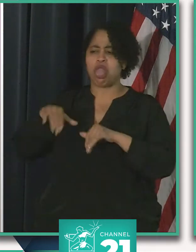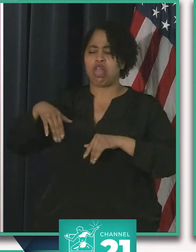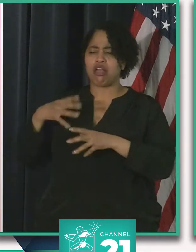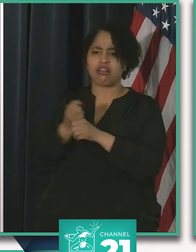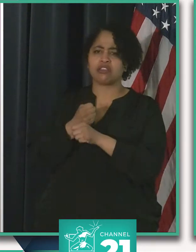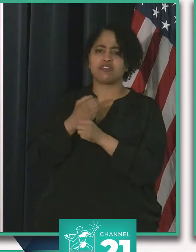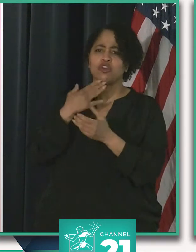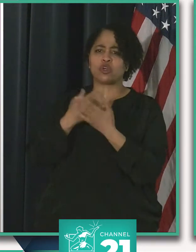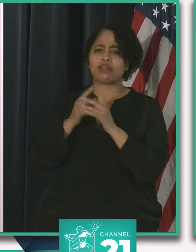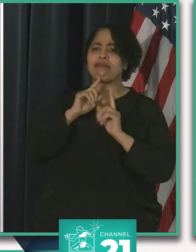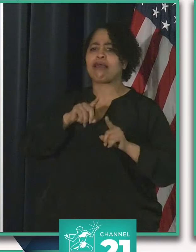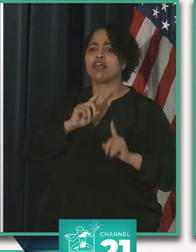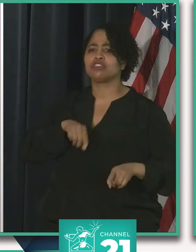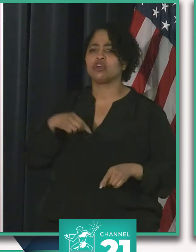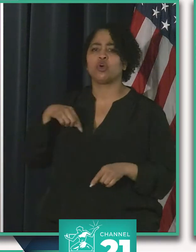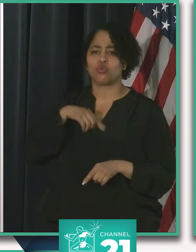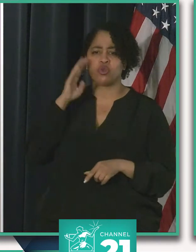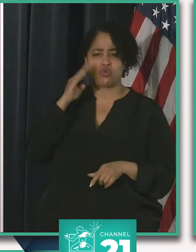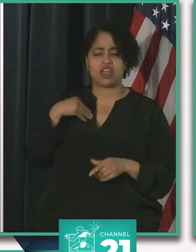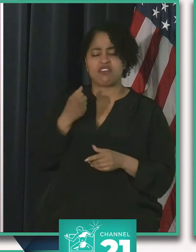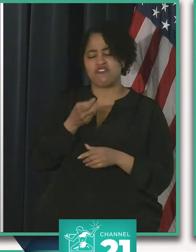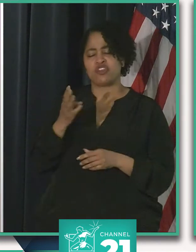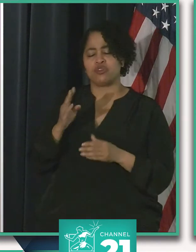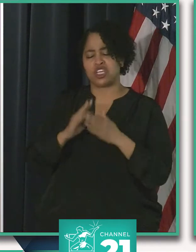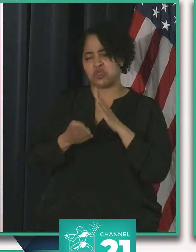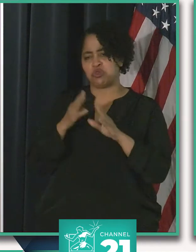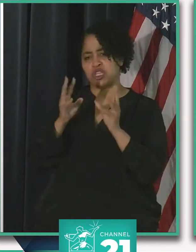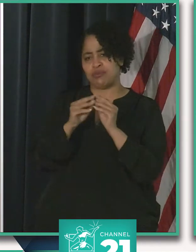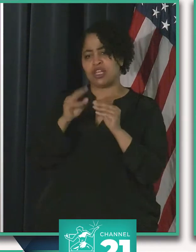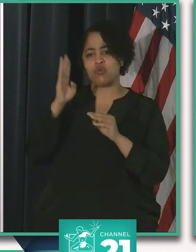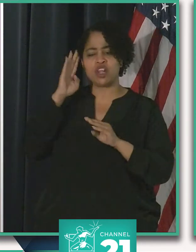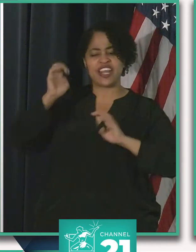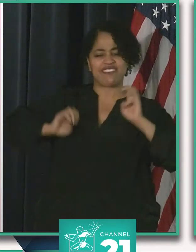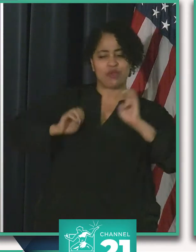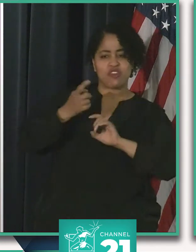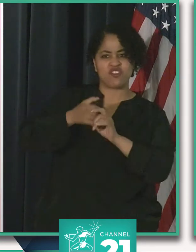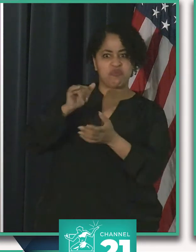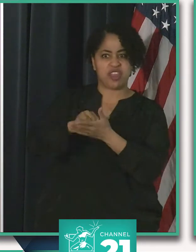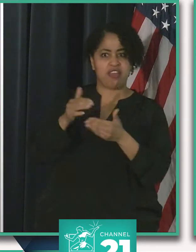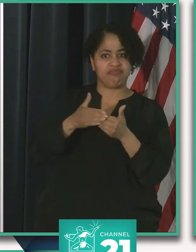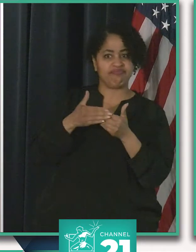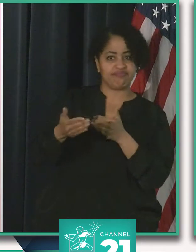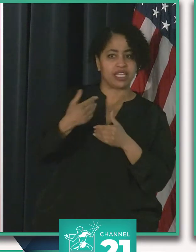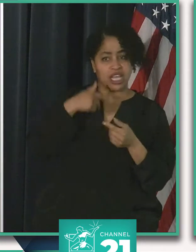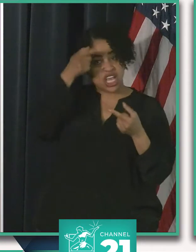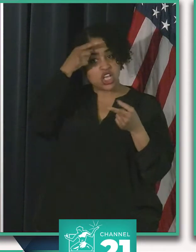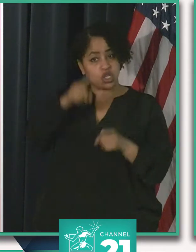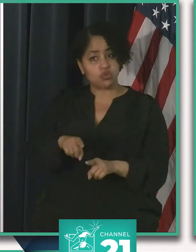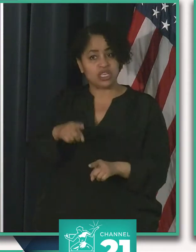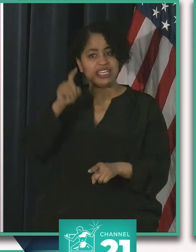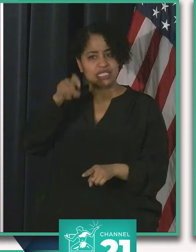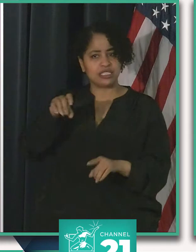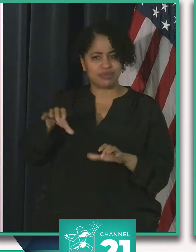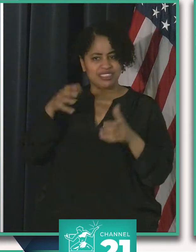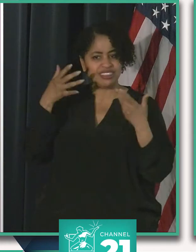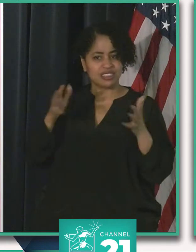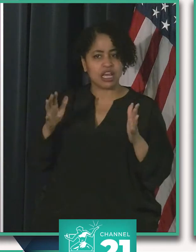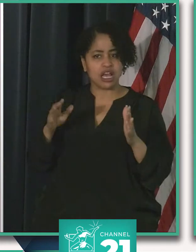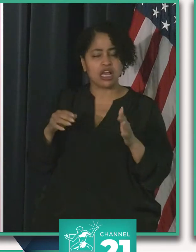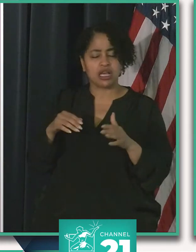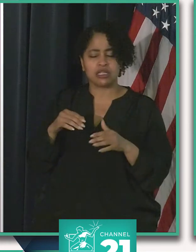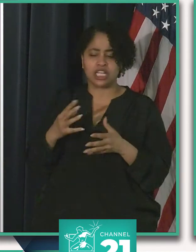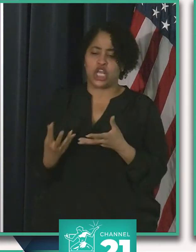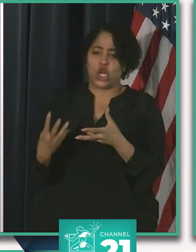we're going to have a couple of community meetings. And we're going to evaluate from there. And I agree with you, this needs to be done in